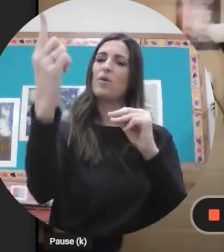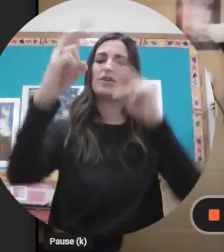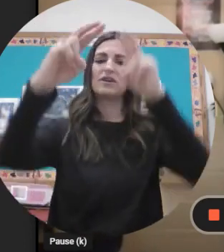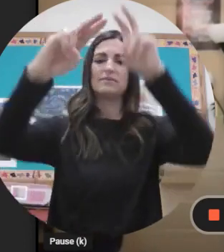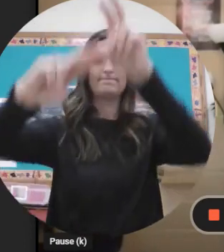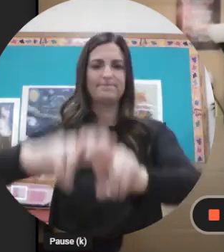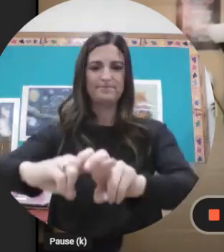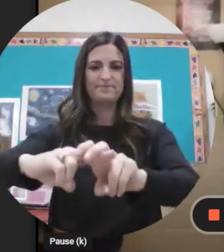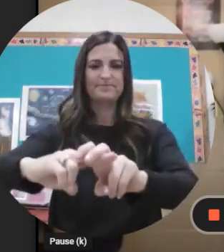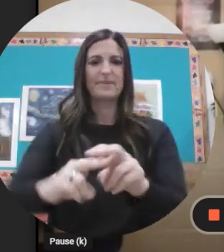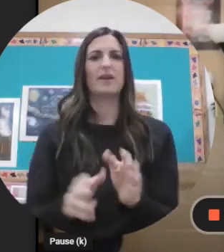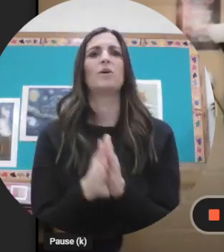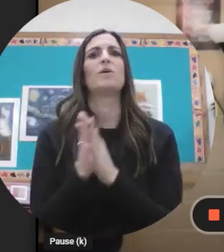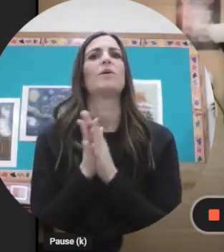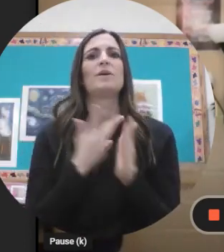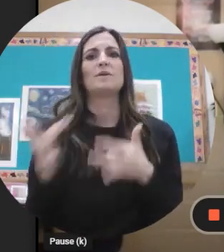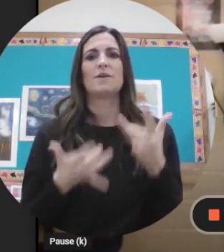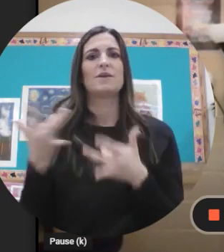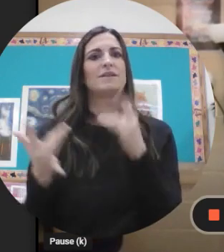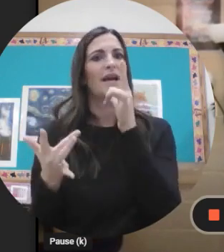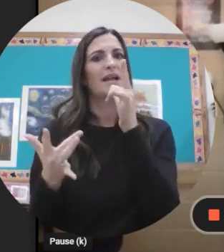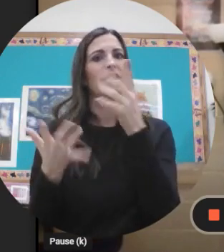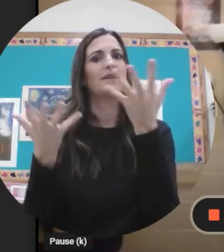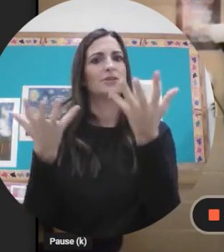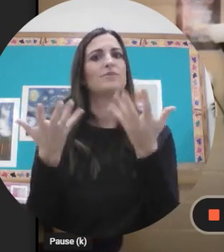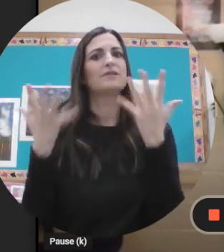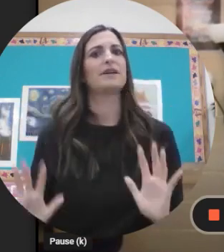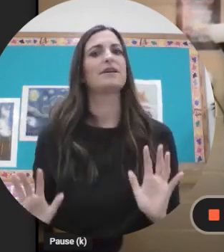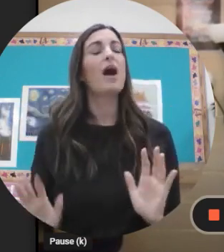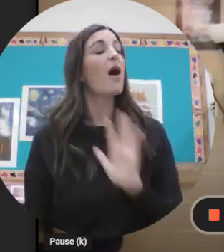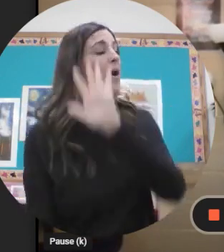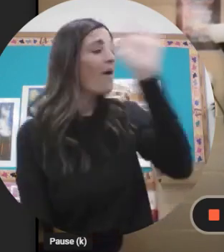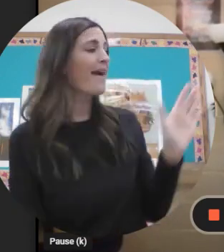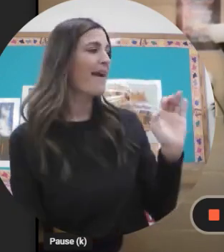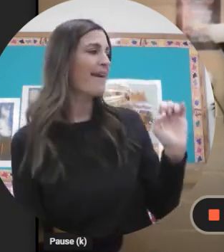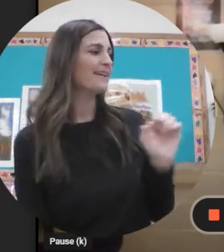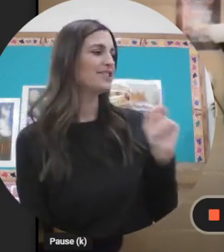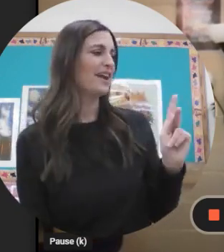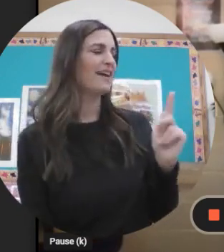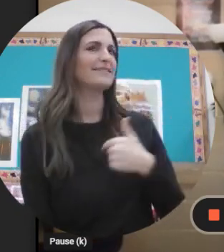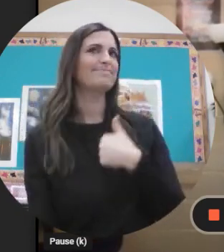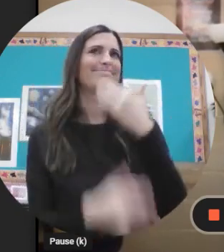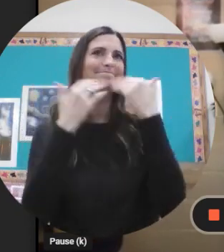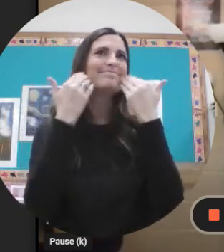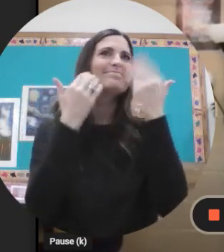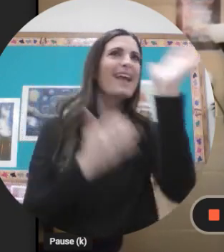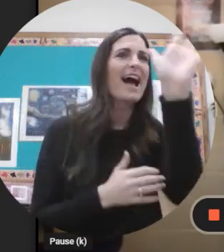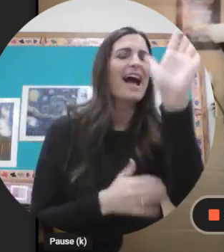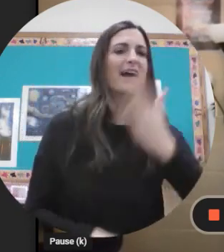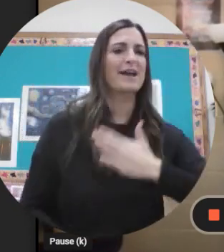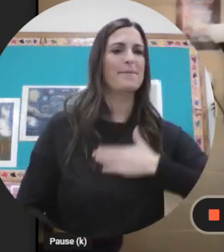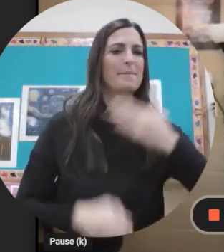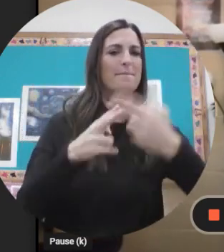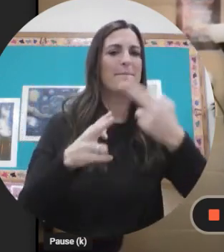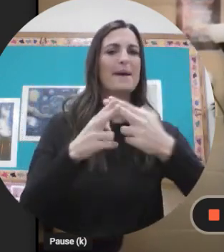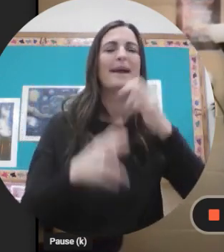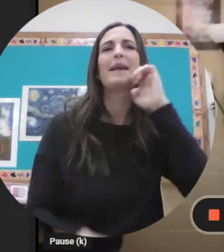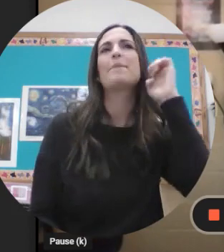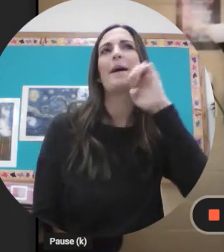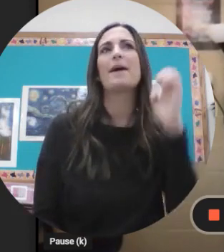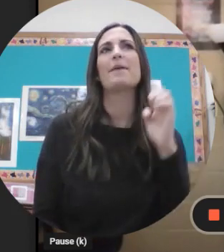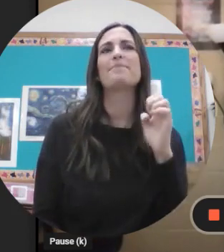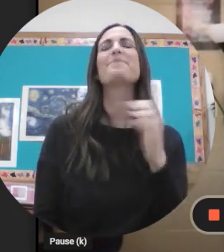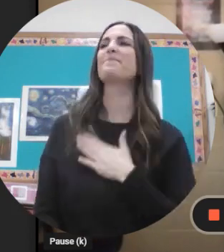couldn't wait for lunch to be over either. "Hey, Jack," he said. I smiled at him. "Hi, I'm Emma." He nodded.